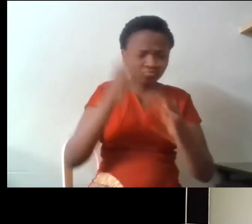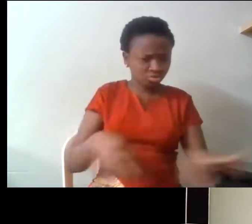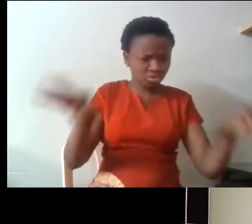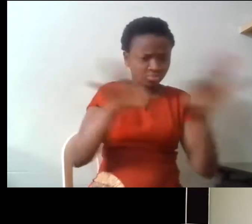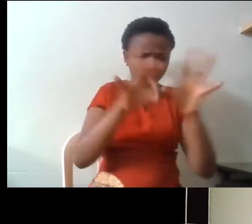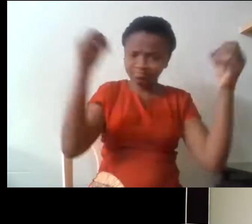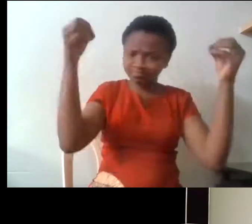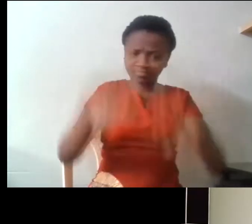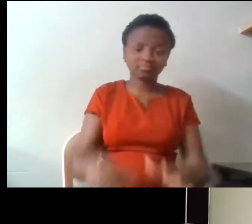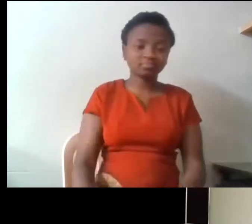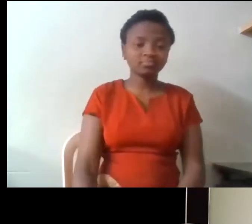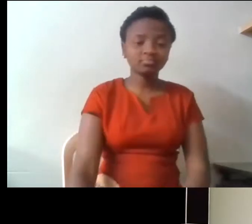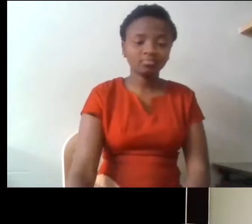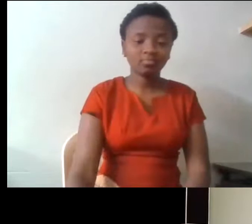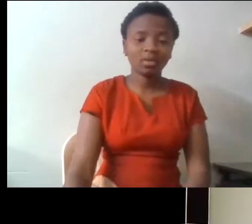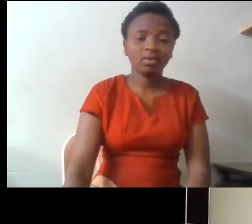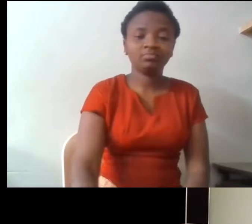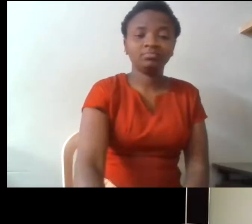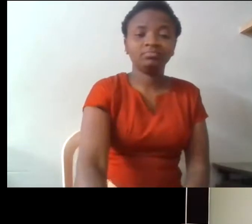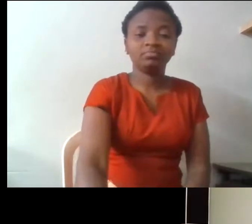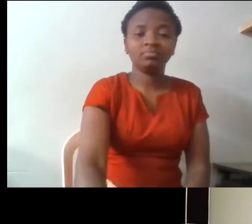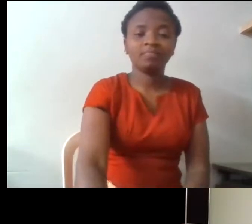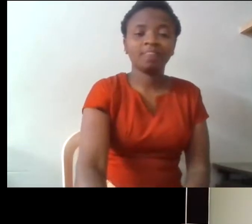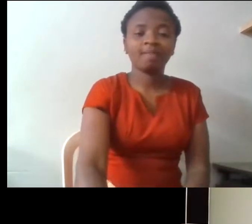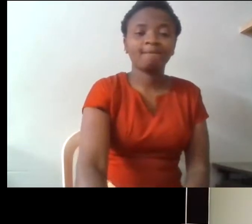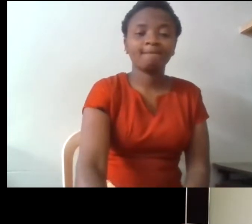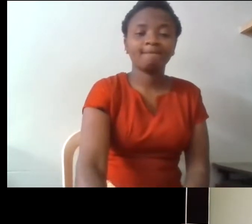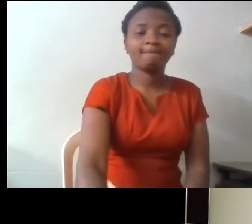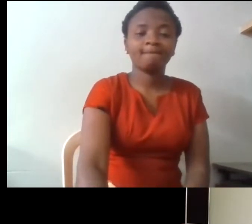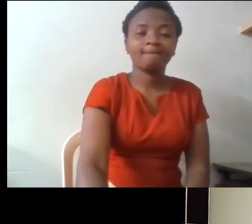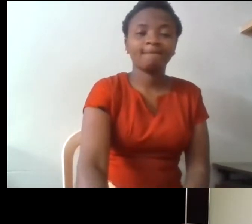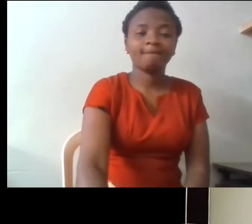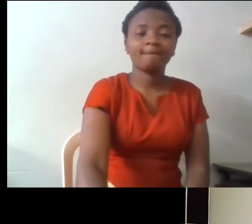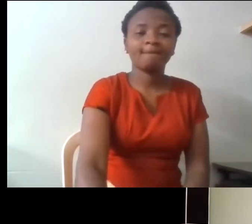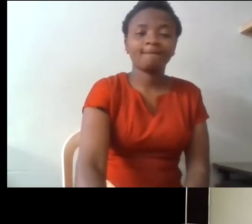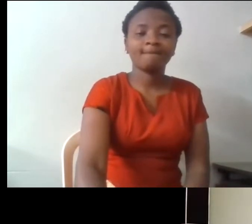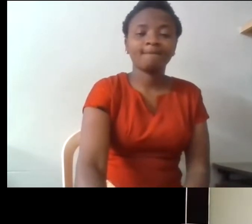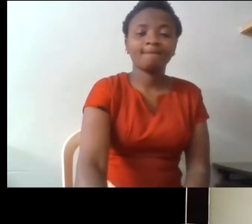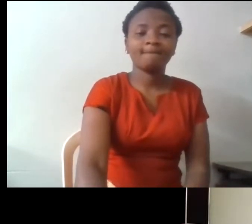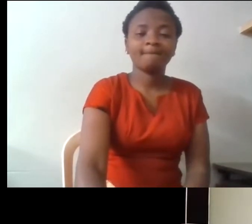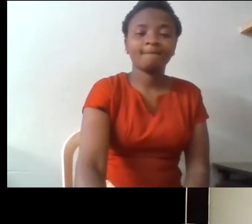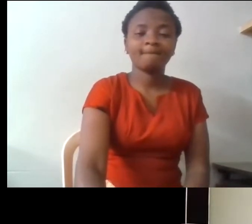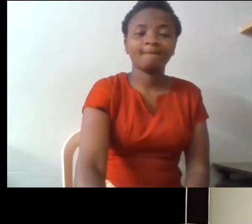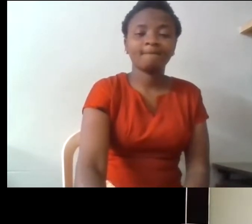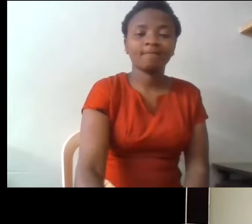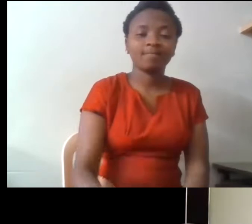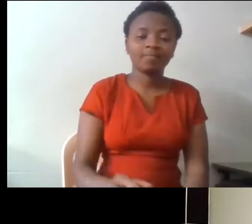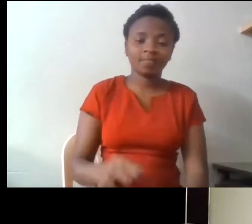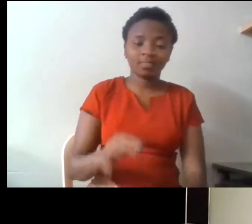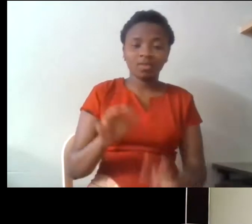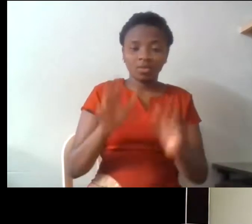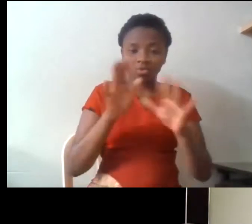clearly, covering key requirements such as mental health and well-being, universal design, inclusive policies,